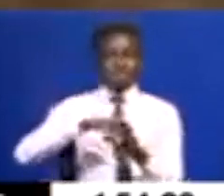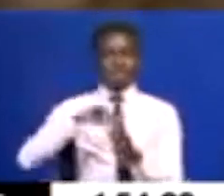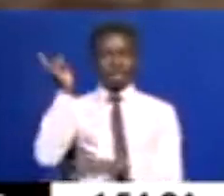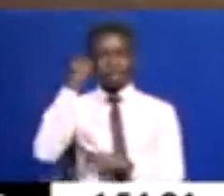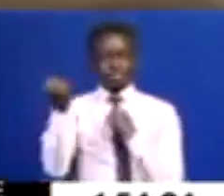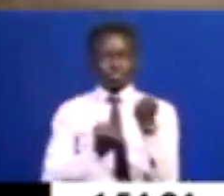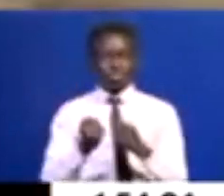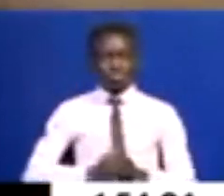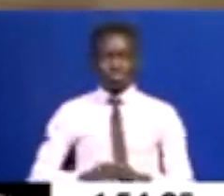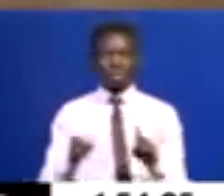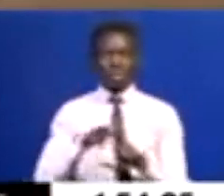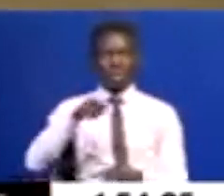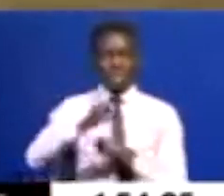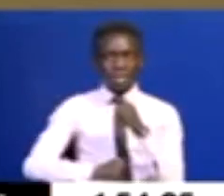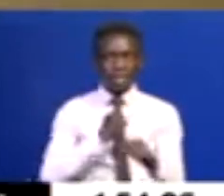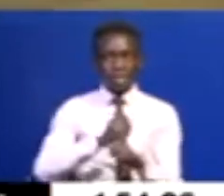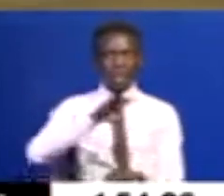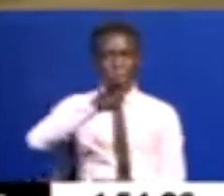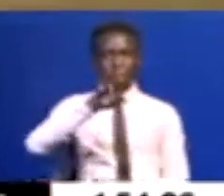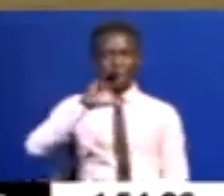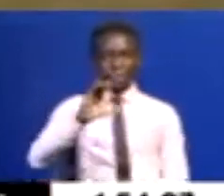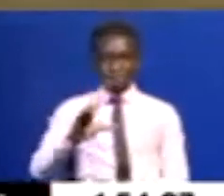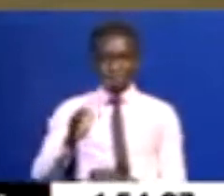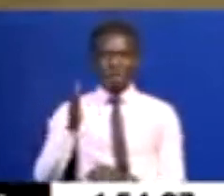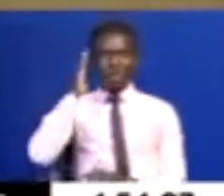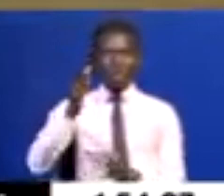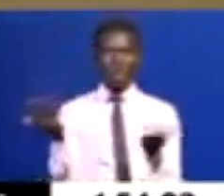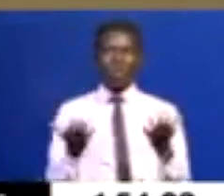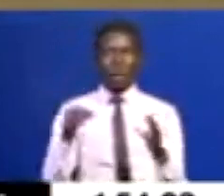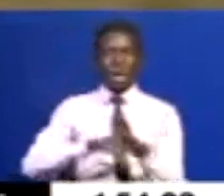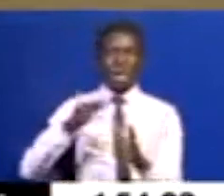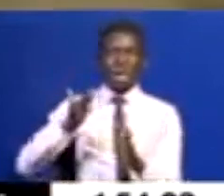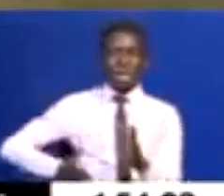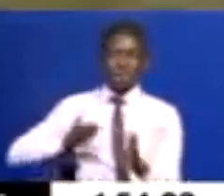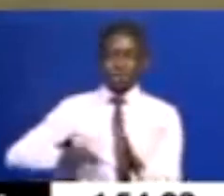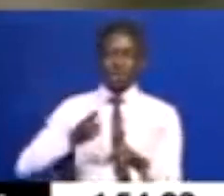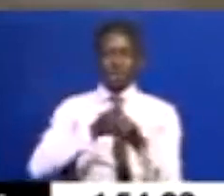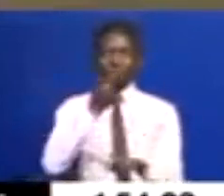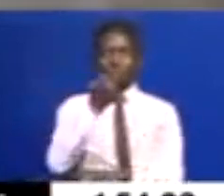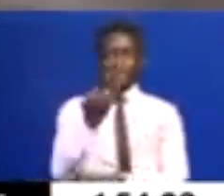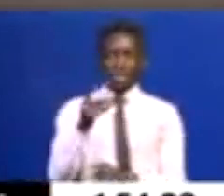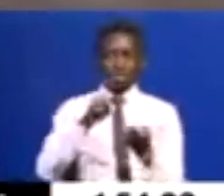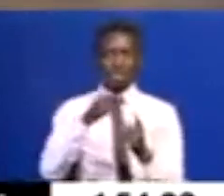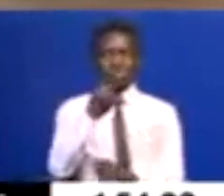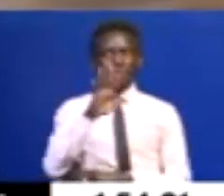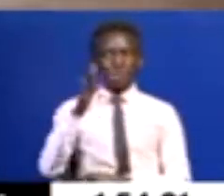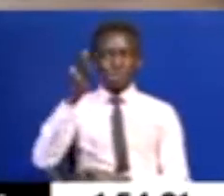year's edition of the WRC Safari Rally will be held in Naivasha from the 23rd to 25th of June and will see